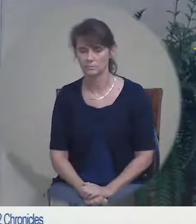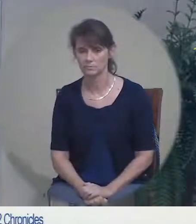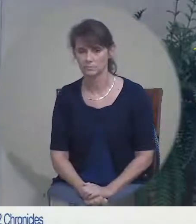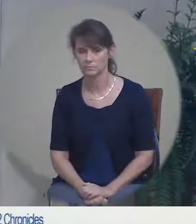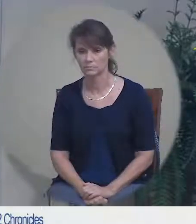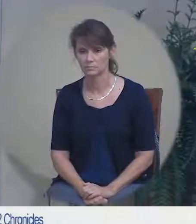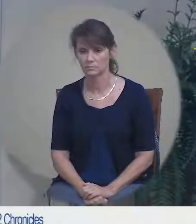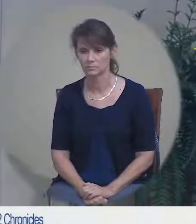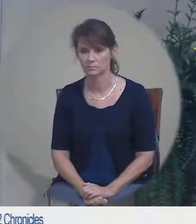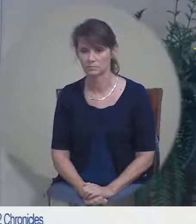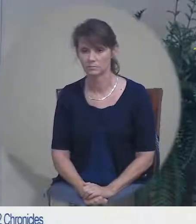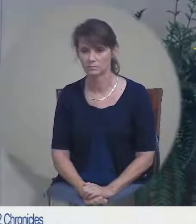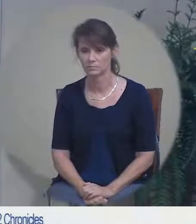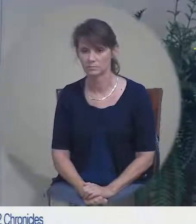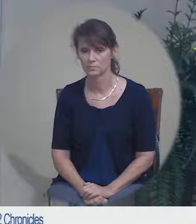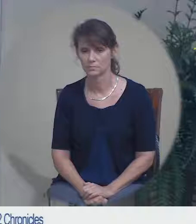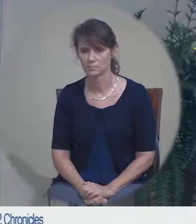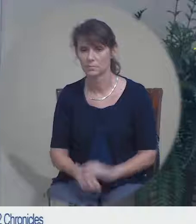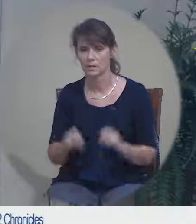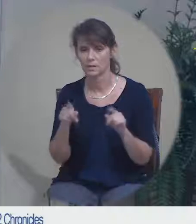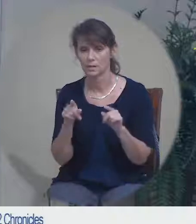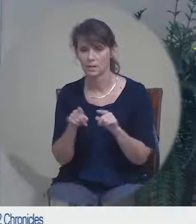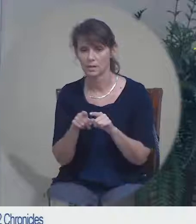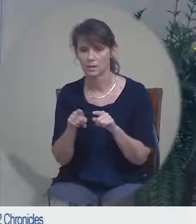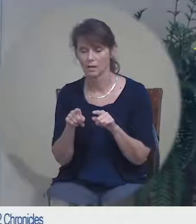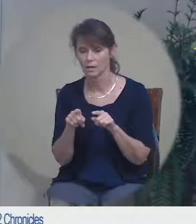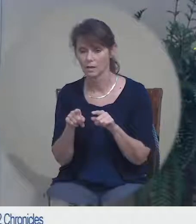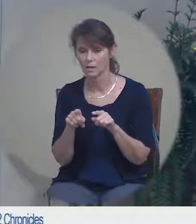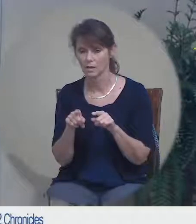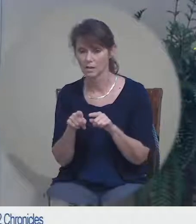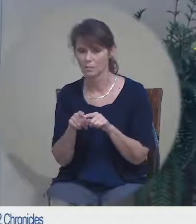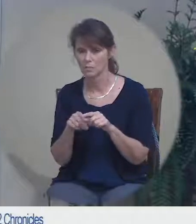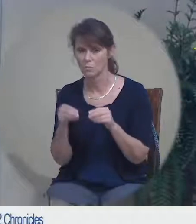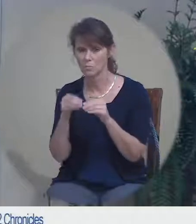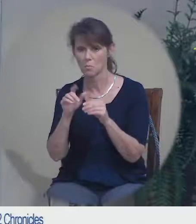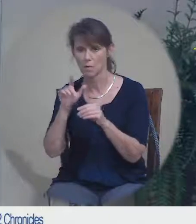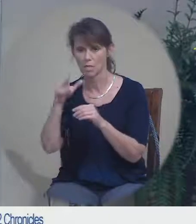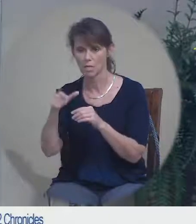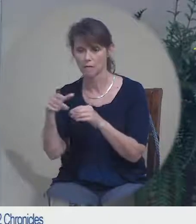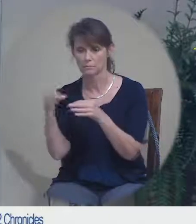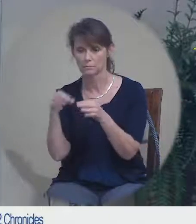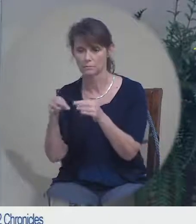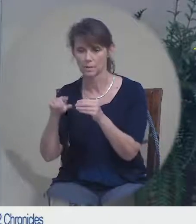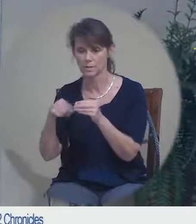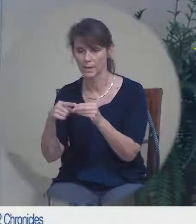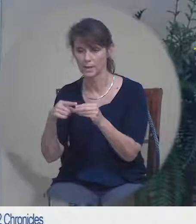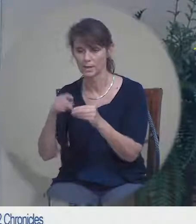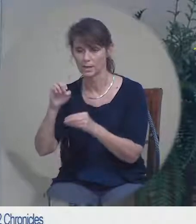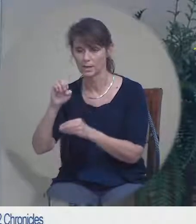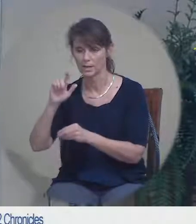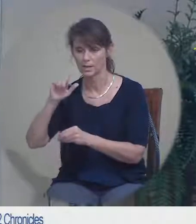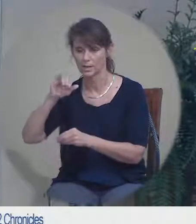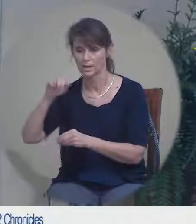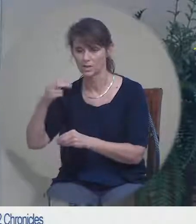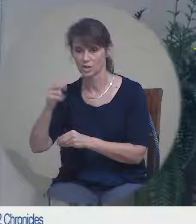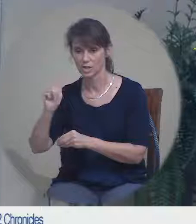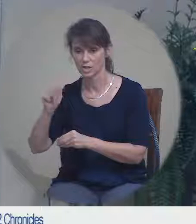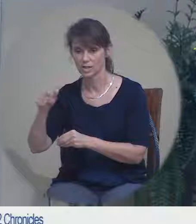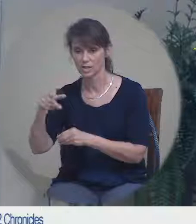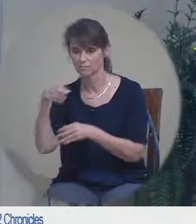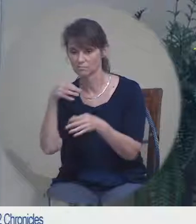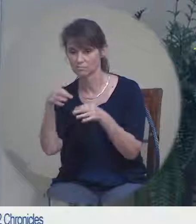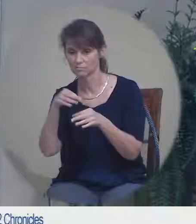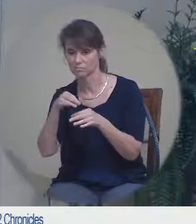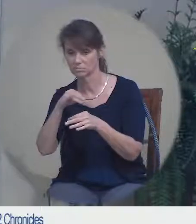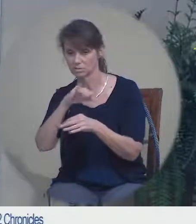these issues with Elisha, and we're going to look at this a little bit more, where Elisha gives instructions to Joash. First of all, he's to